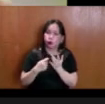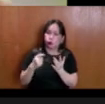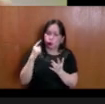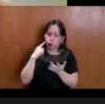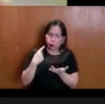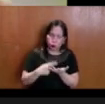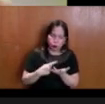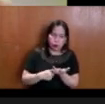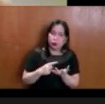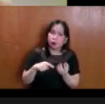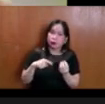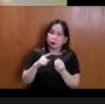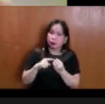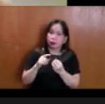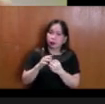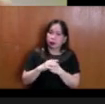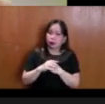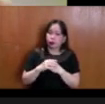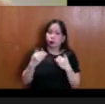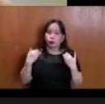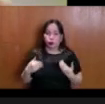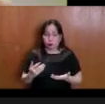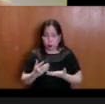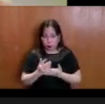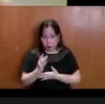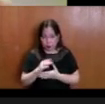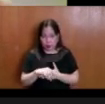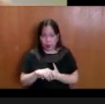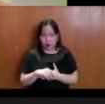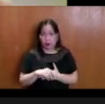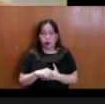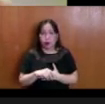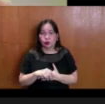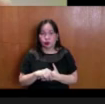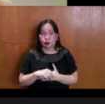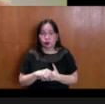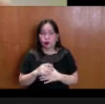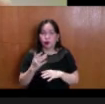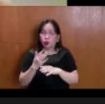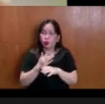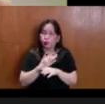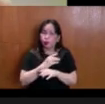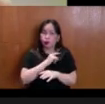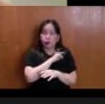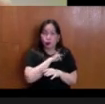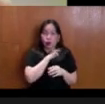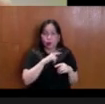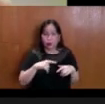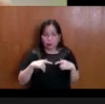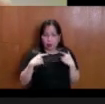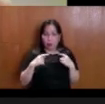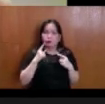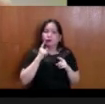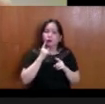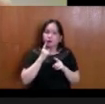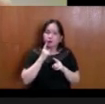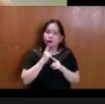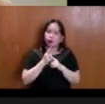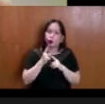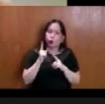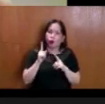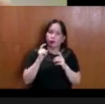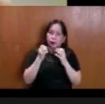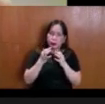talking about human rights, human welfare, improving the quality of life. And that is a very